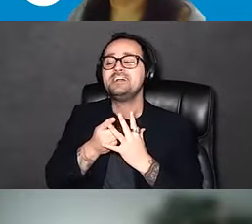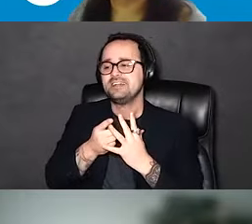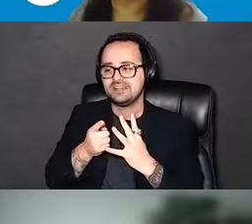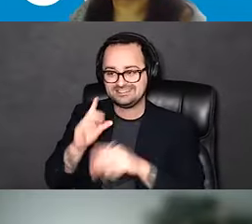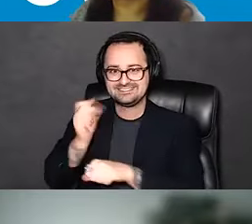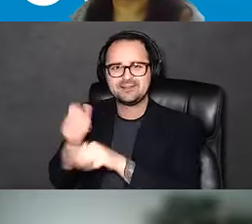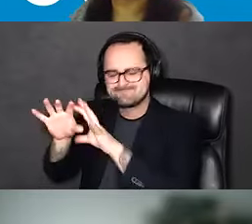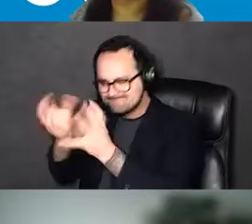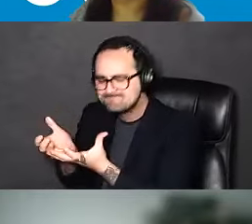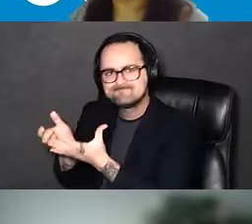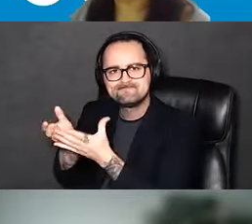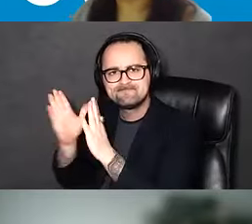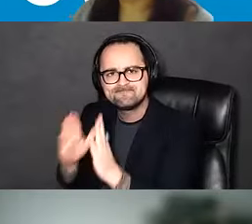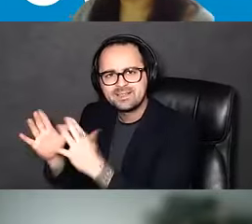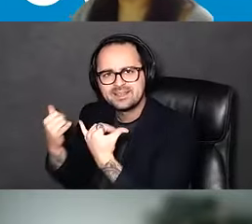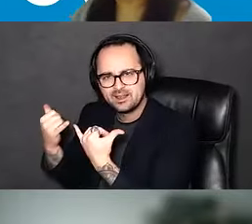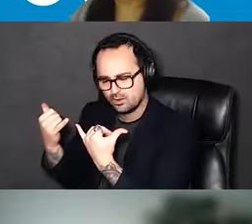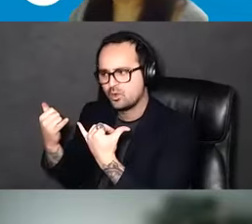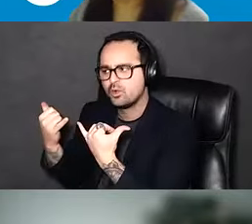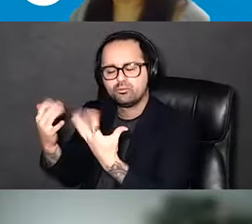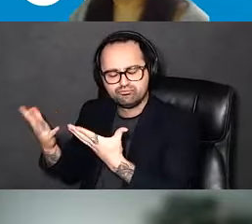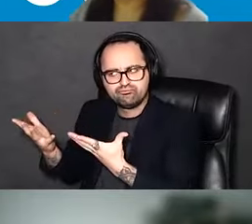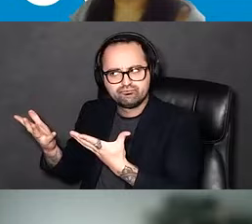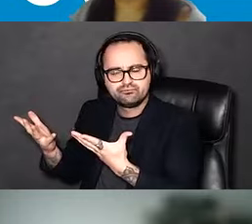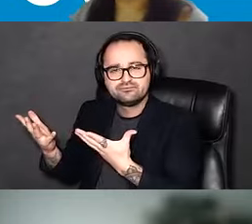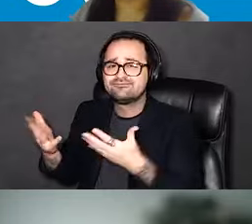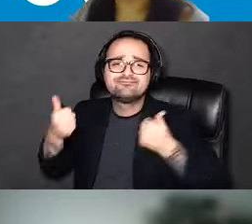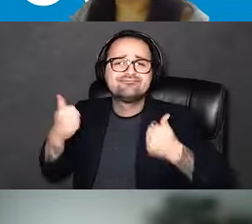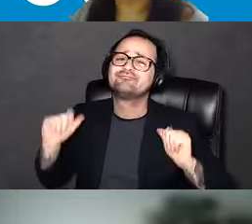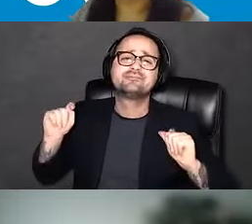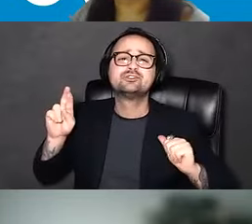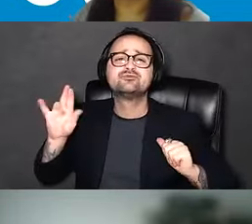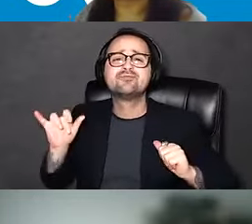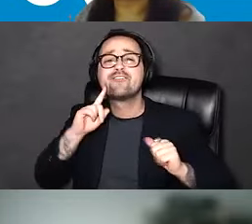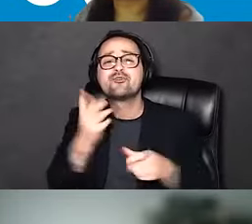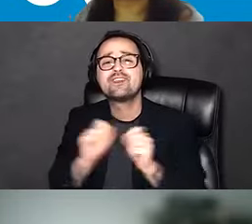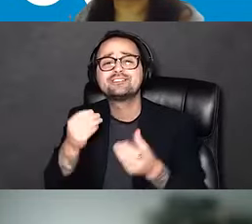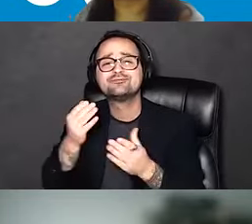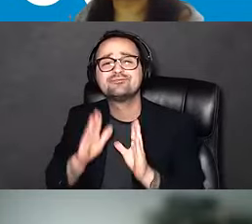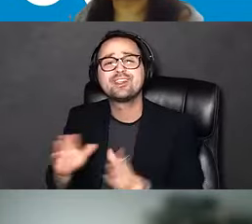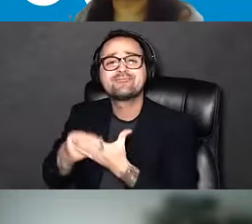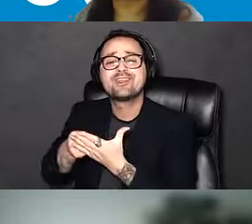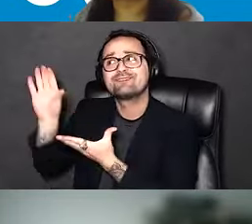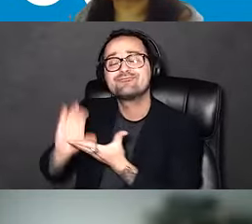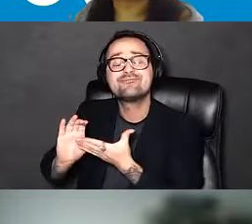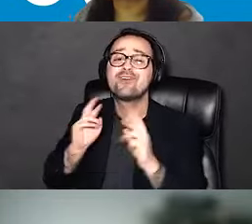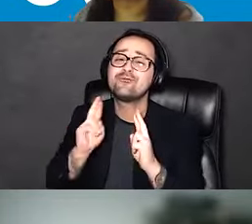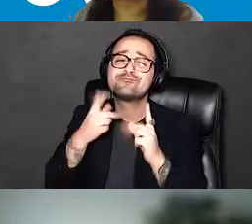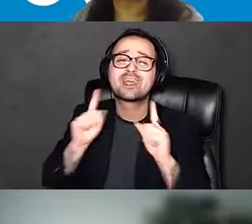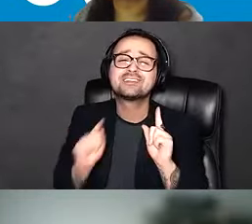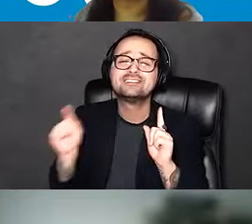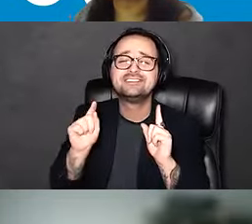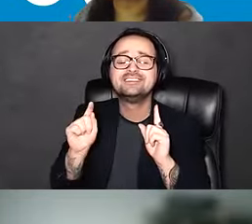framework now as part of trying, at least giving a good try at getting a rescue plan money, and hopefully you'll be successful. But even if